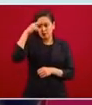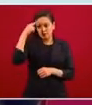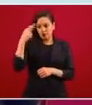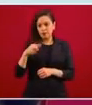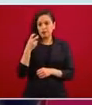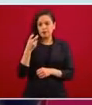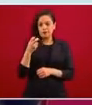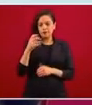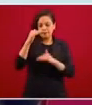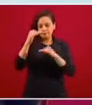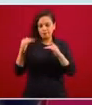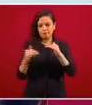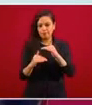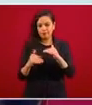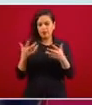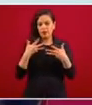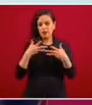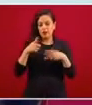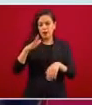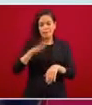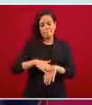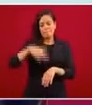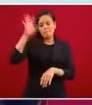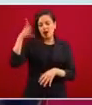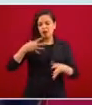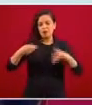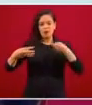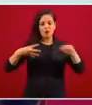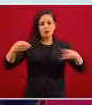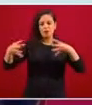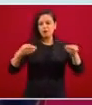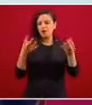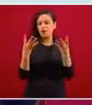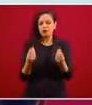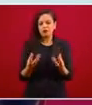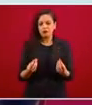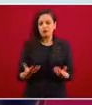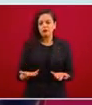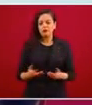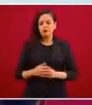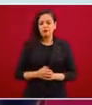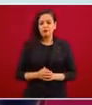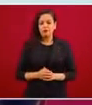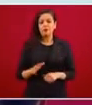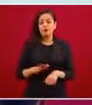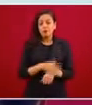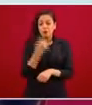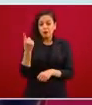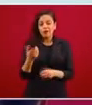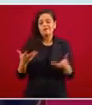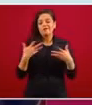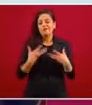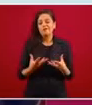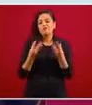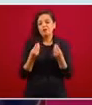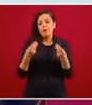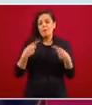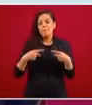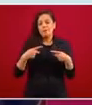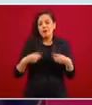esta región brown donde tenemos la máxima color afectación. is the ¿Cuáles son Mexico las zonas? Valley city Tenemos area, aquí which is en la franja considered as 30, one cerca